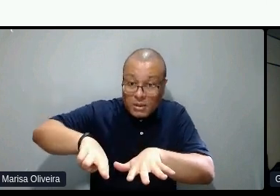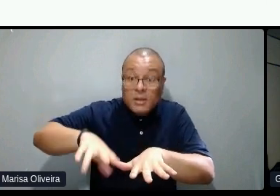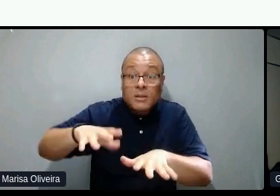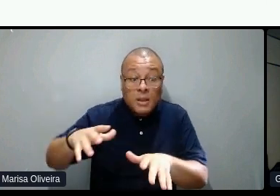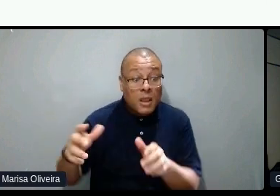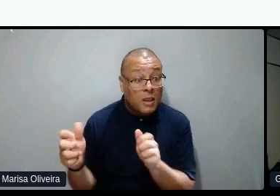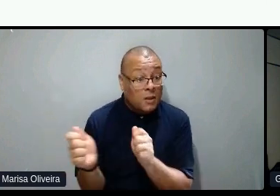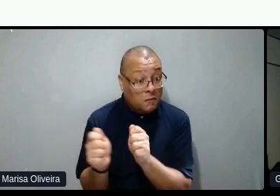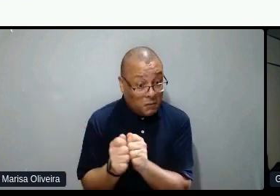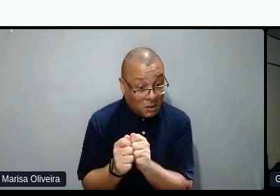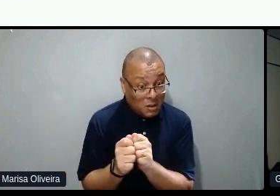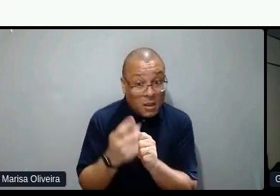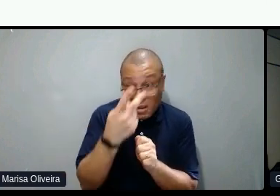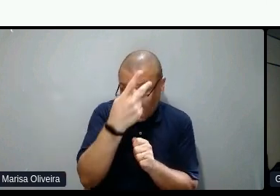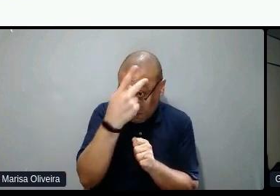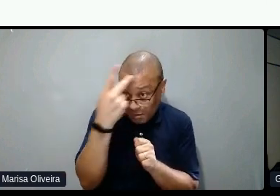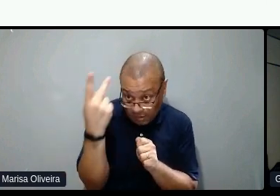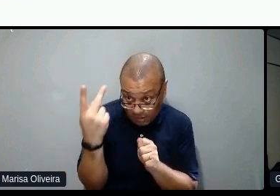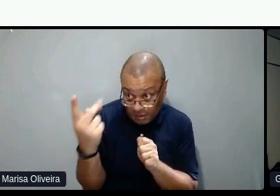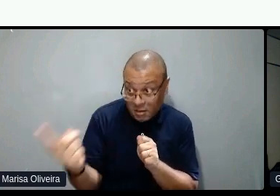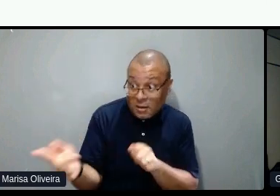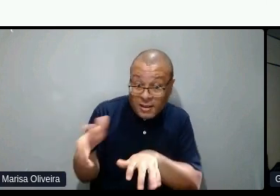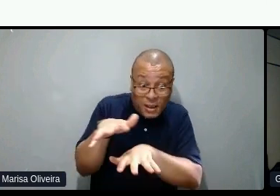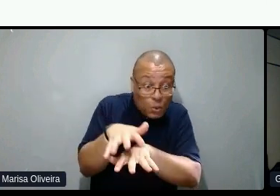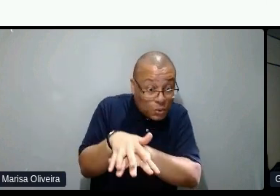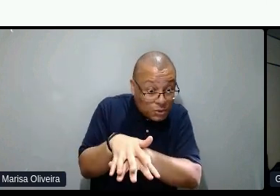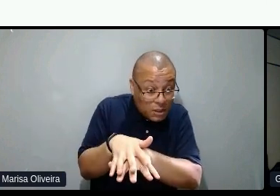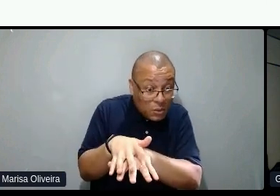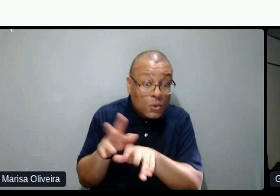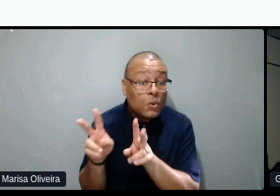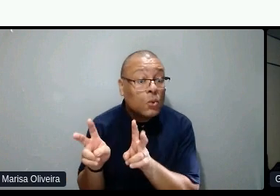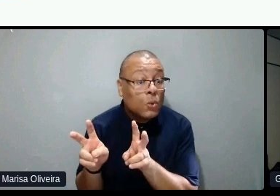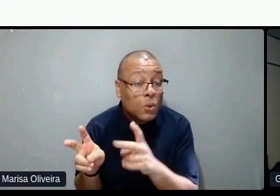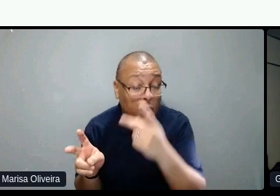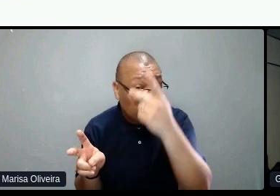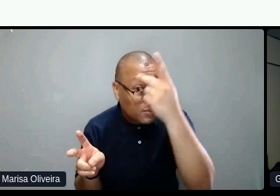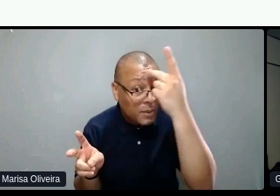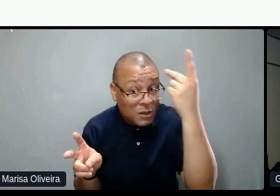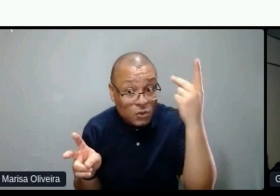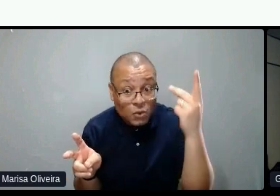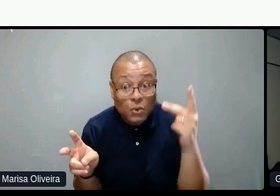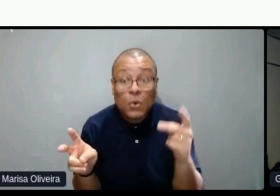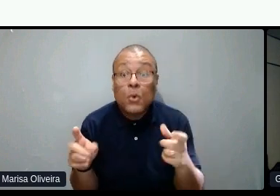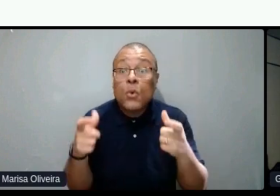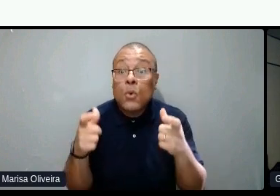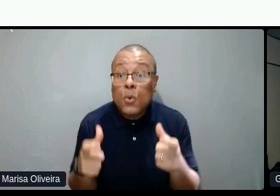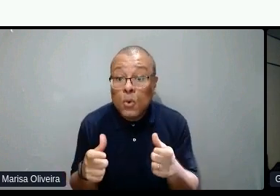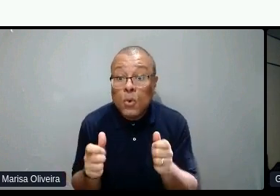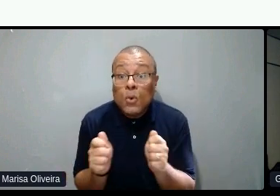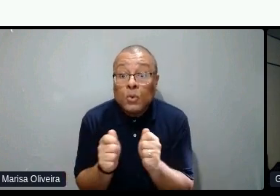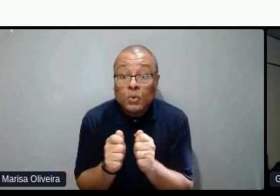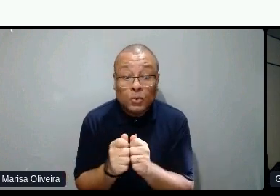different, inclusion is about people being there on their own